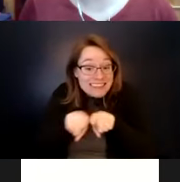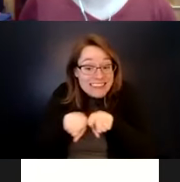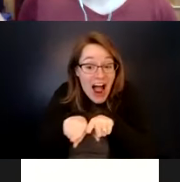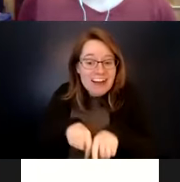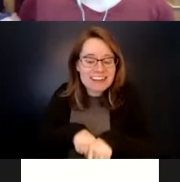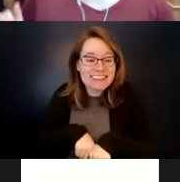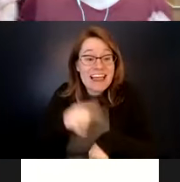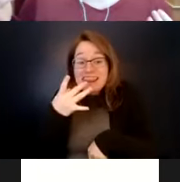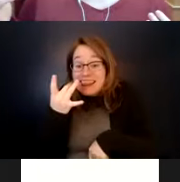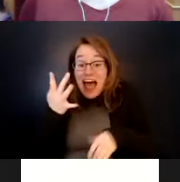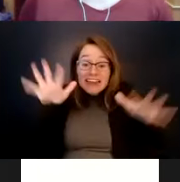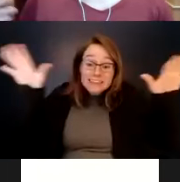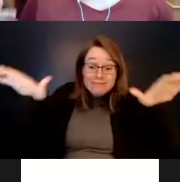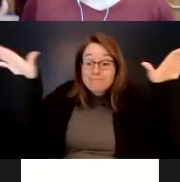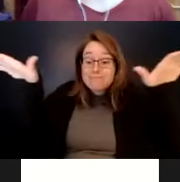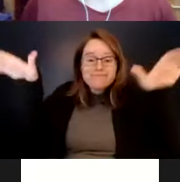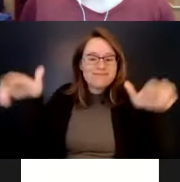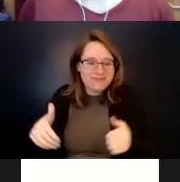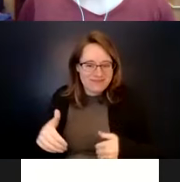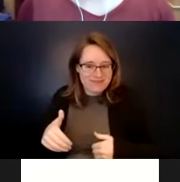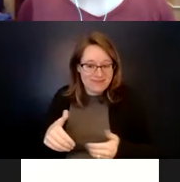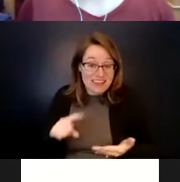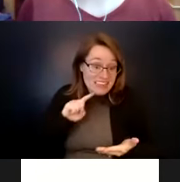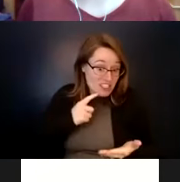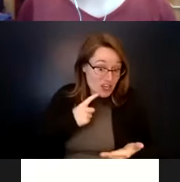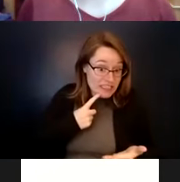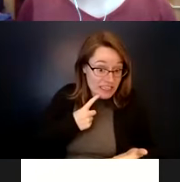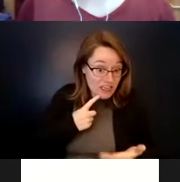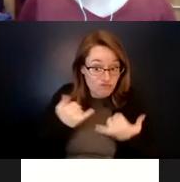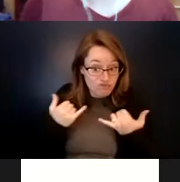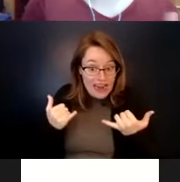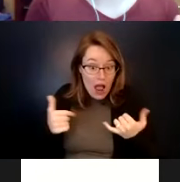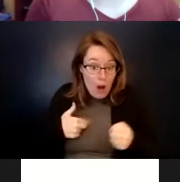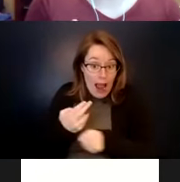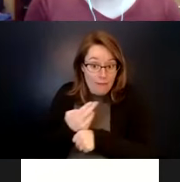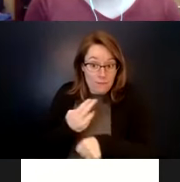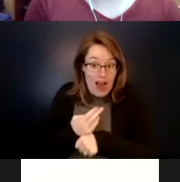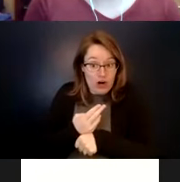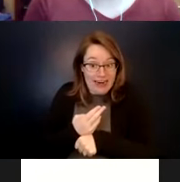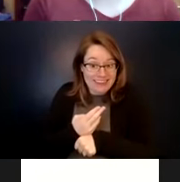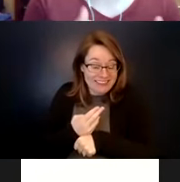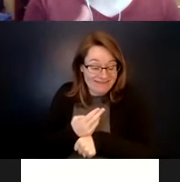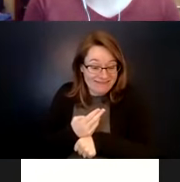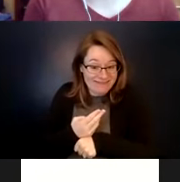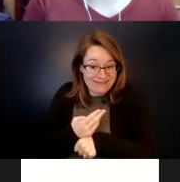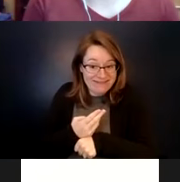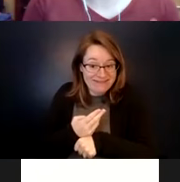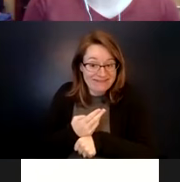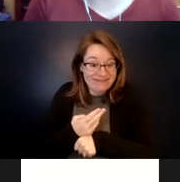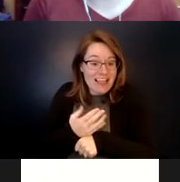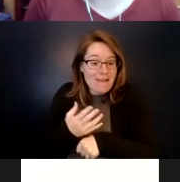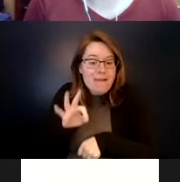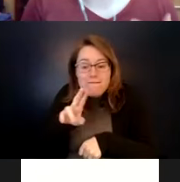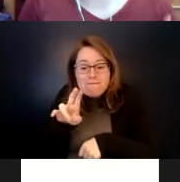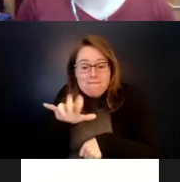lights up. Seriously, right now I am wearing these like little these like fuzzy little